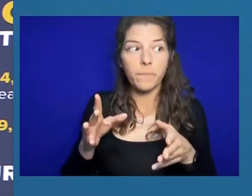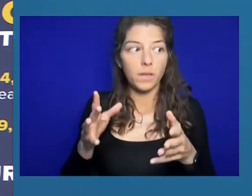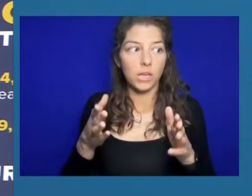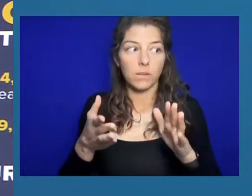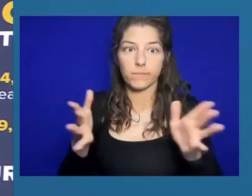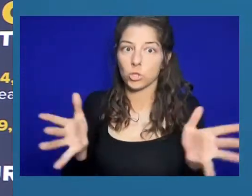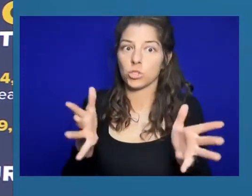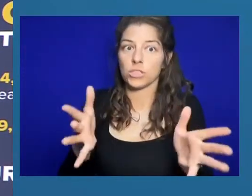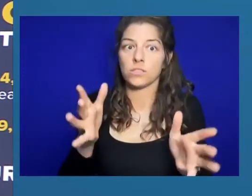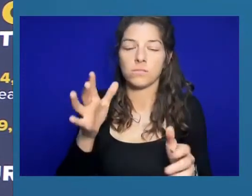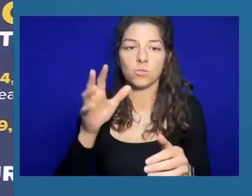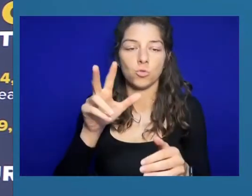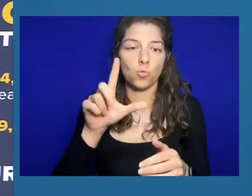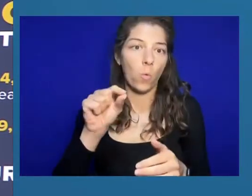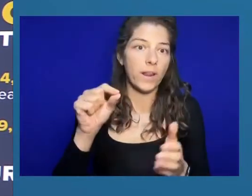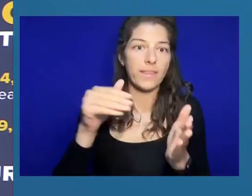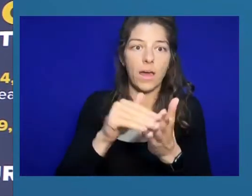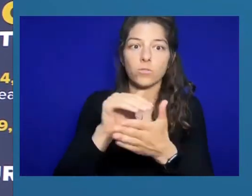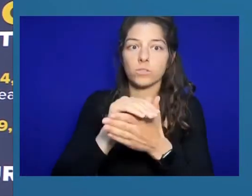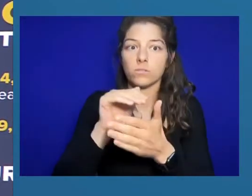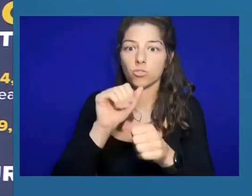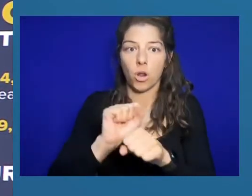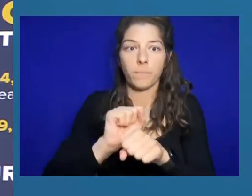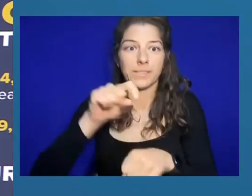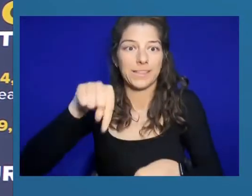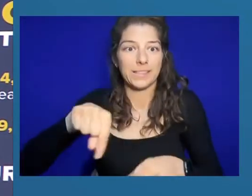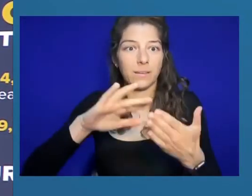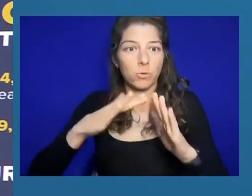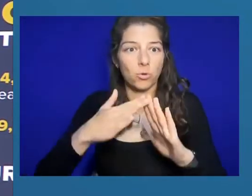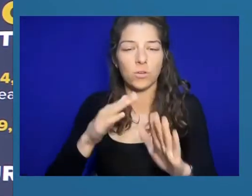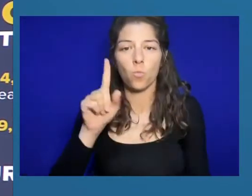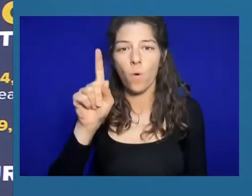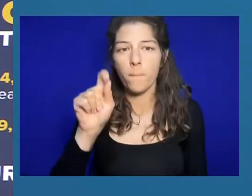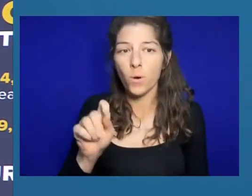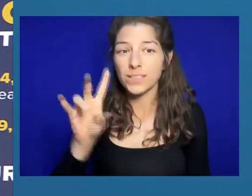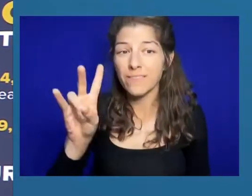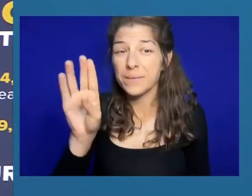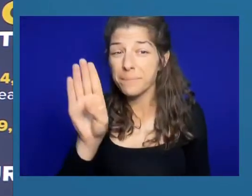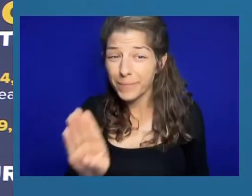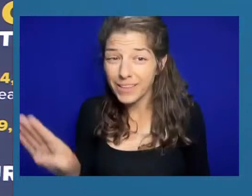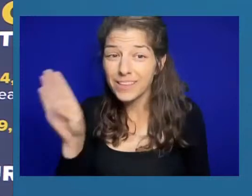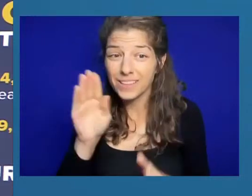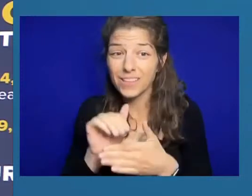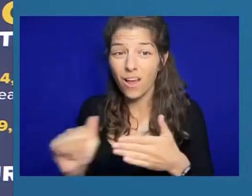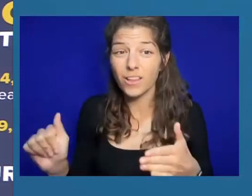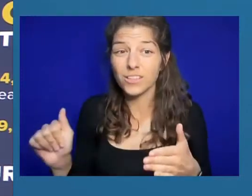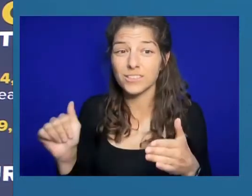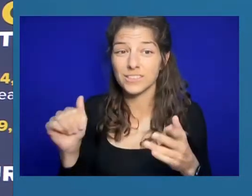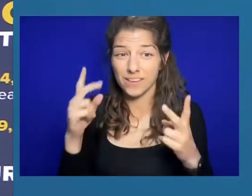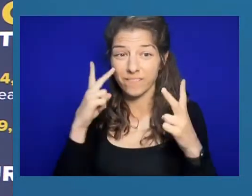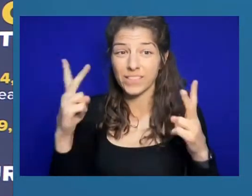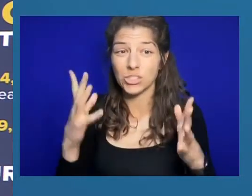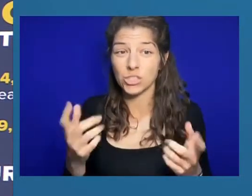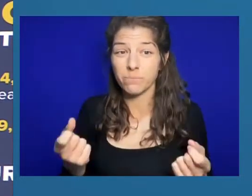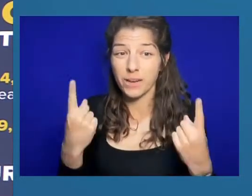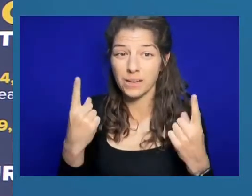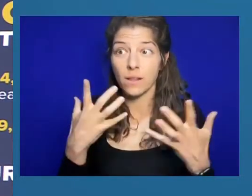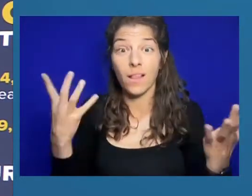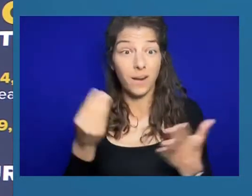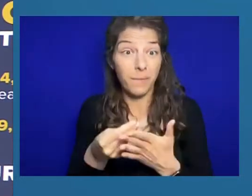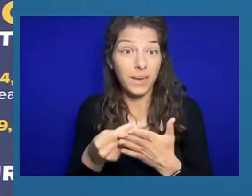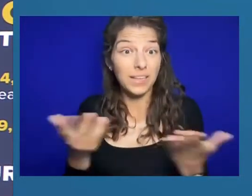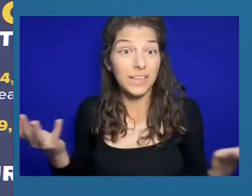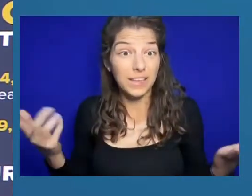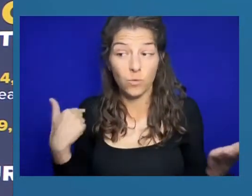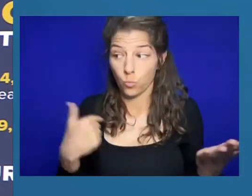small communities. And it's about $1.7 billion in visitor spending. That's a lot of money that we need to